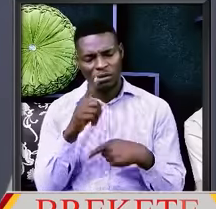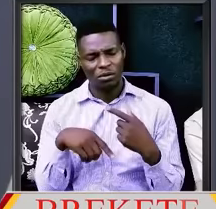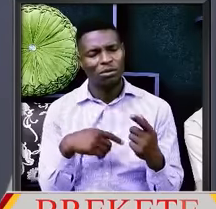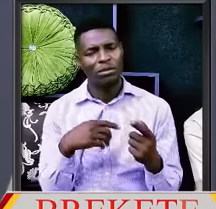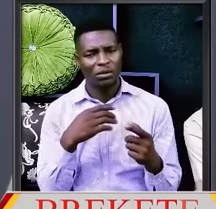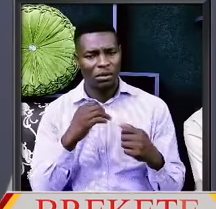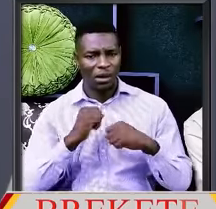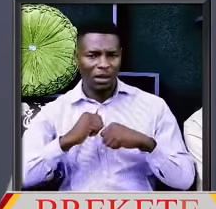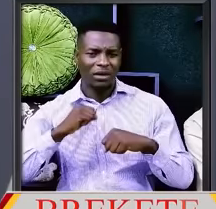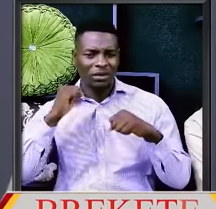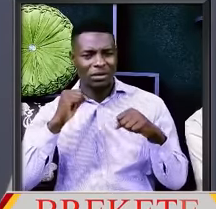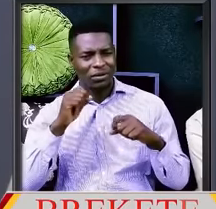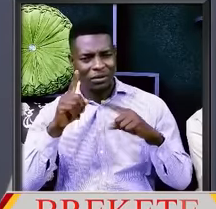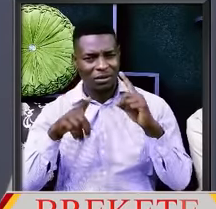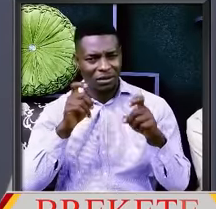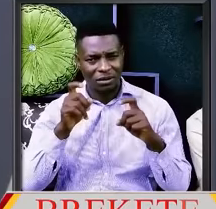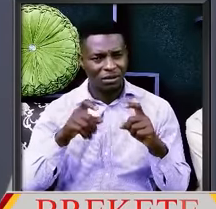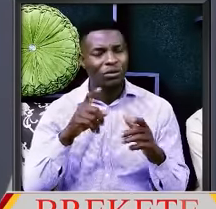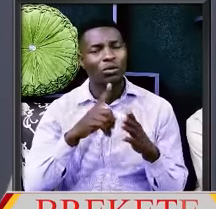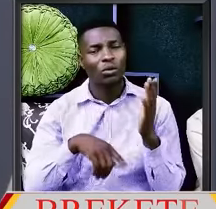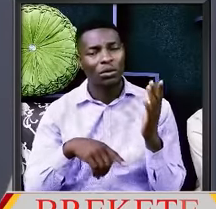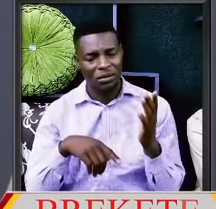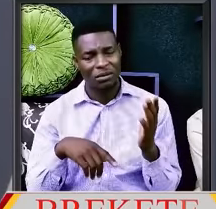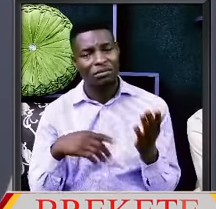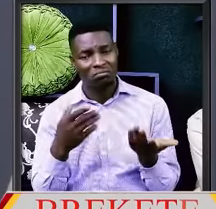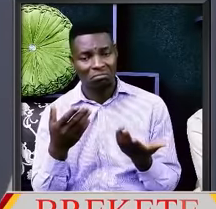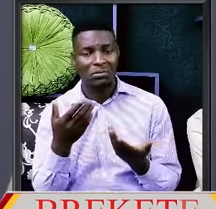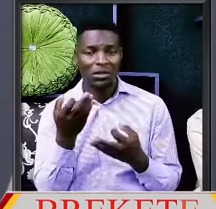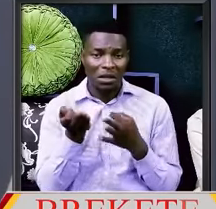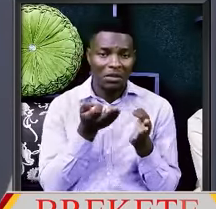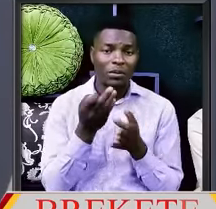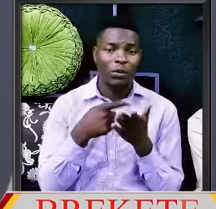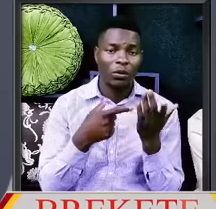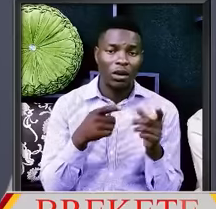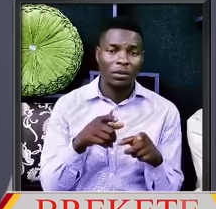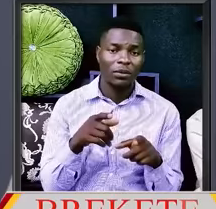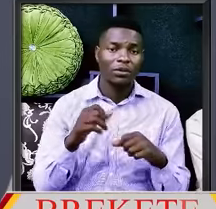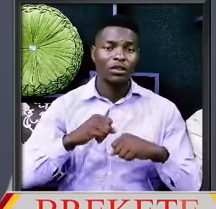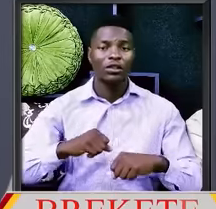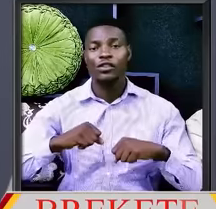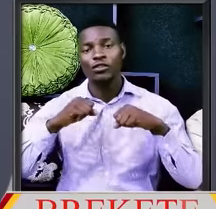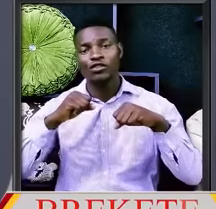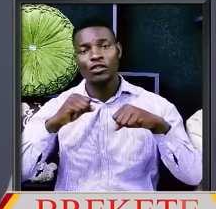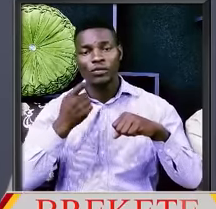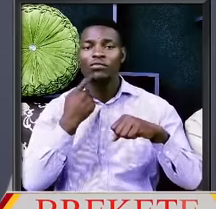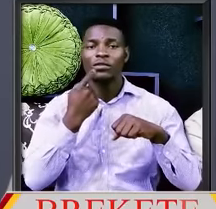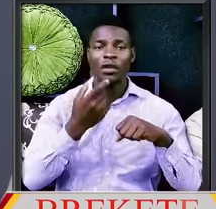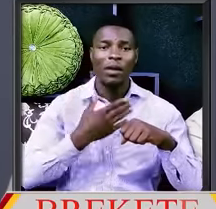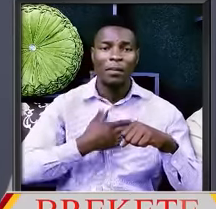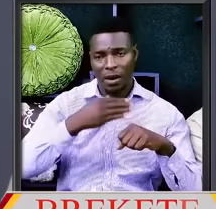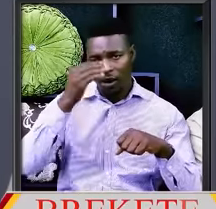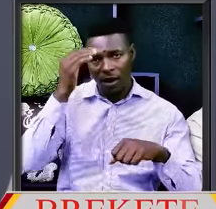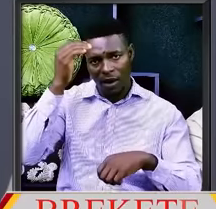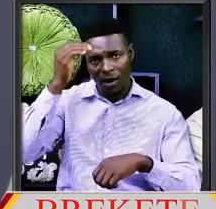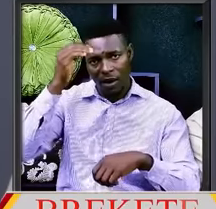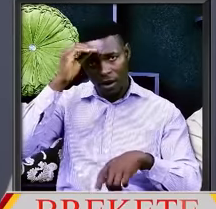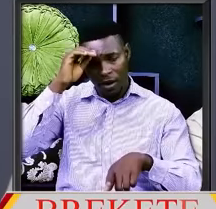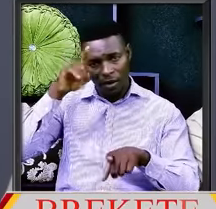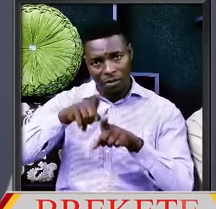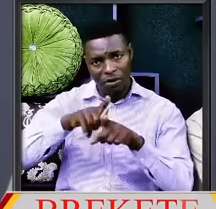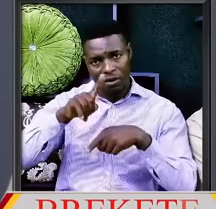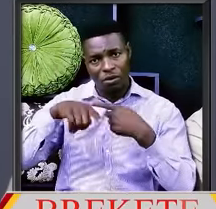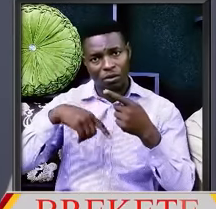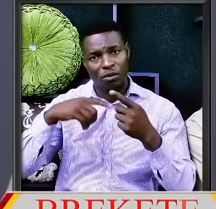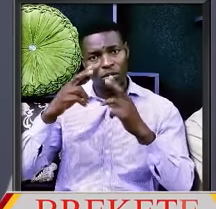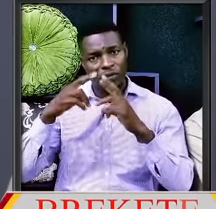the accent, say see waiting they happen. Chief come say my brother go